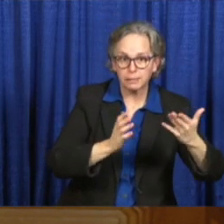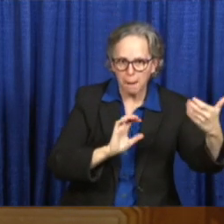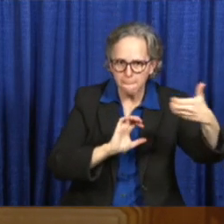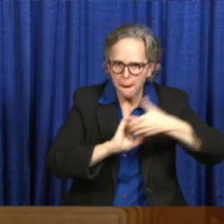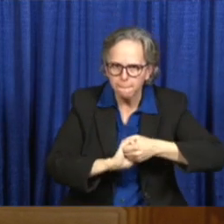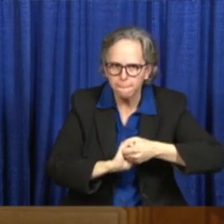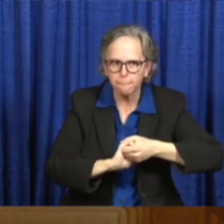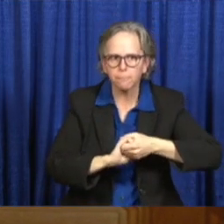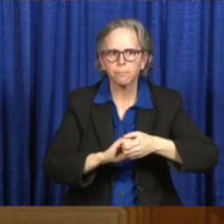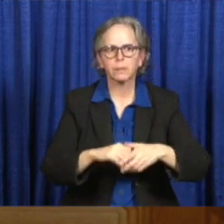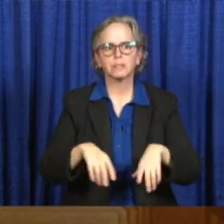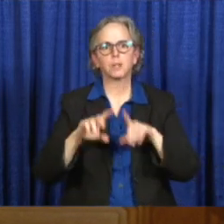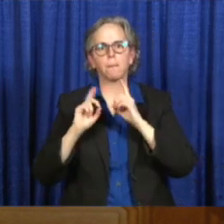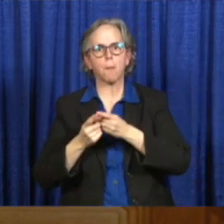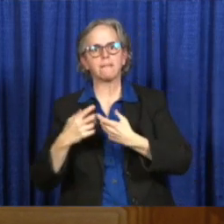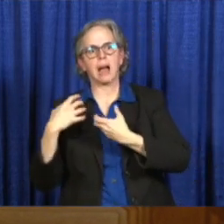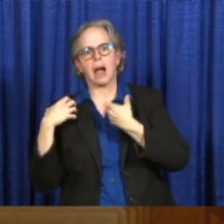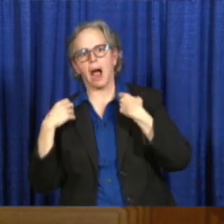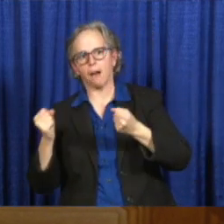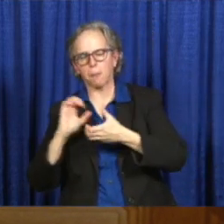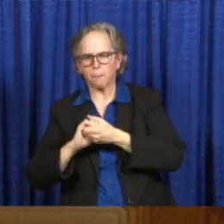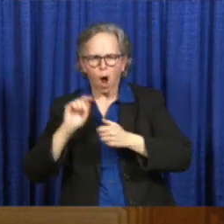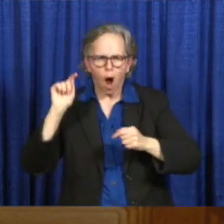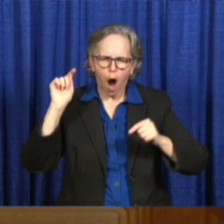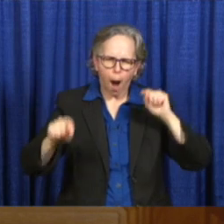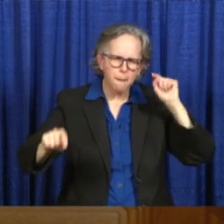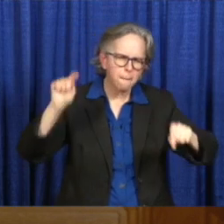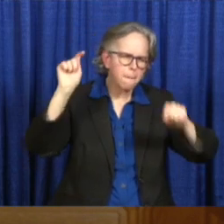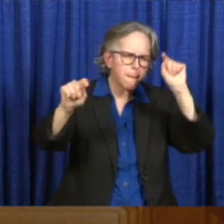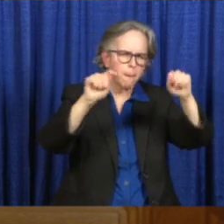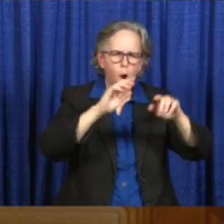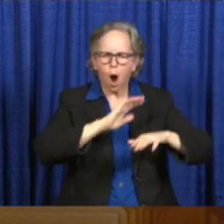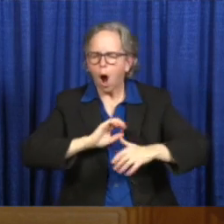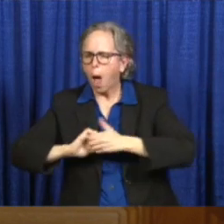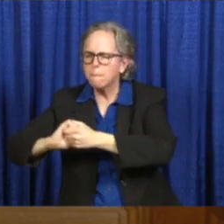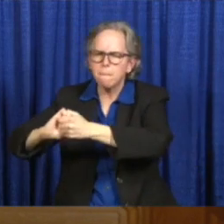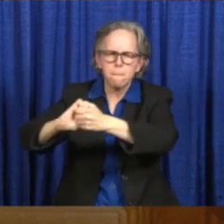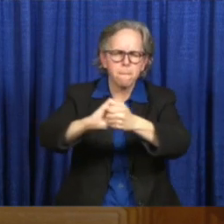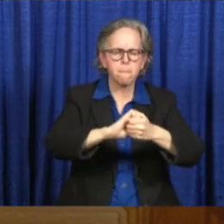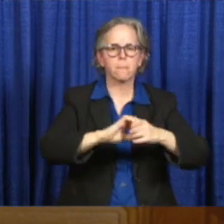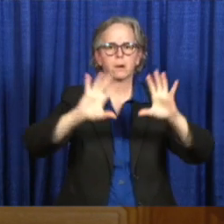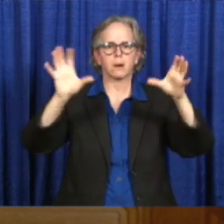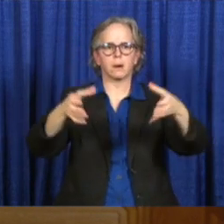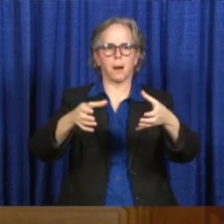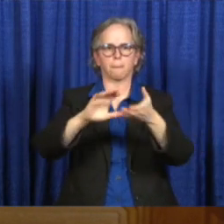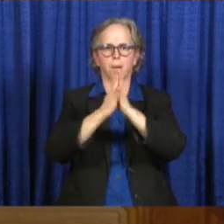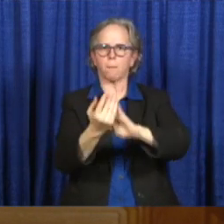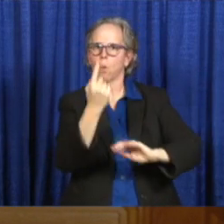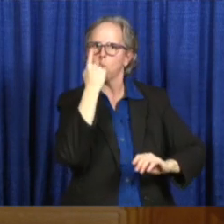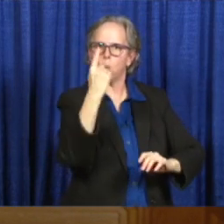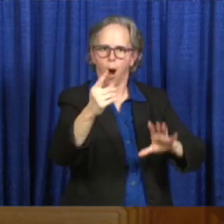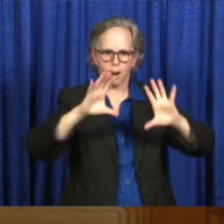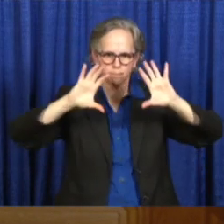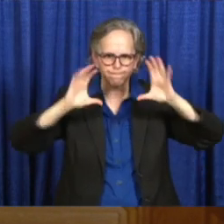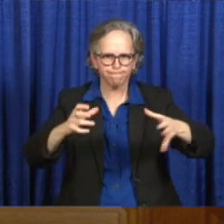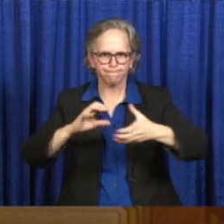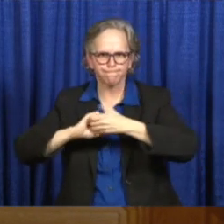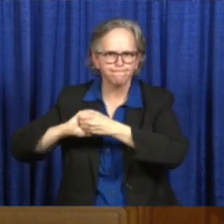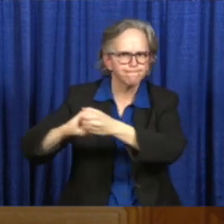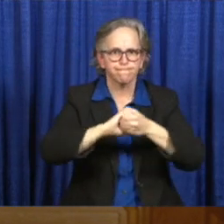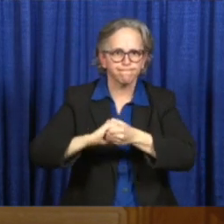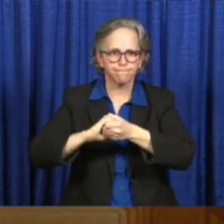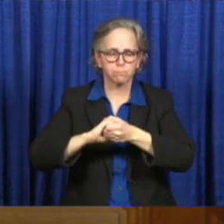Health. All have come together to form this. And so here is my request. If you